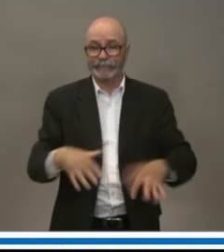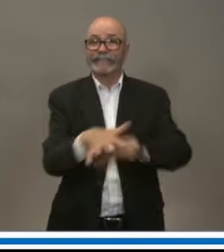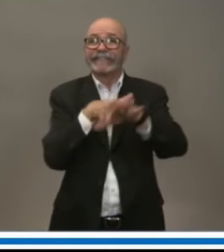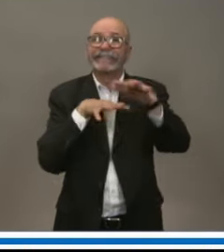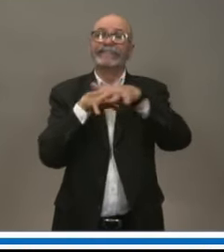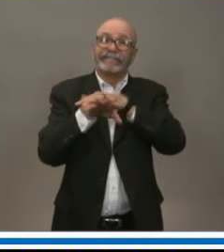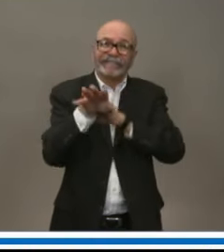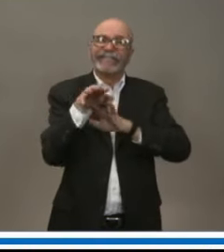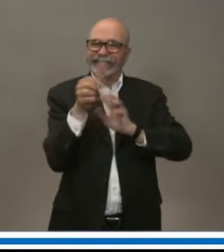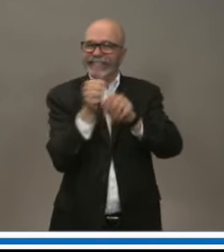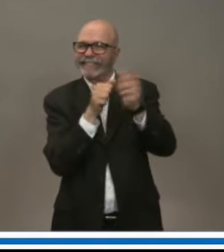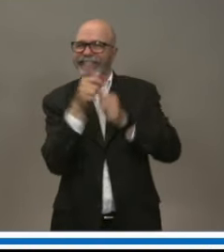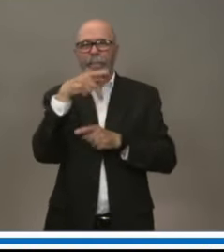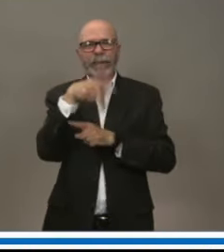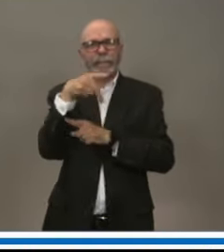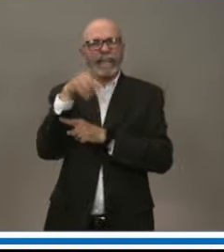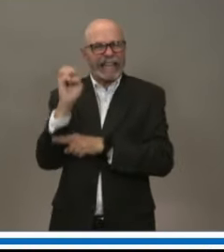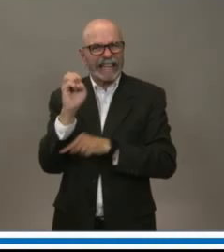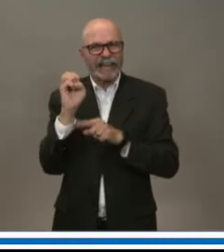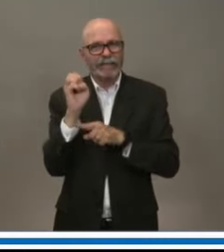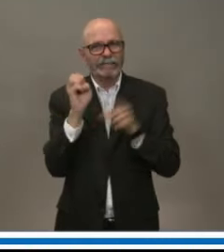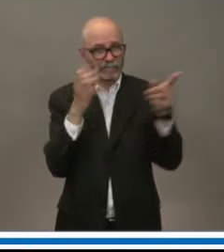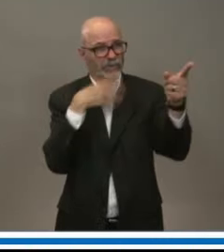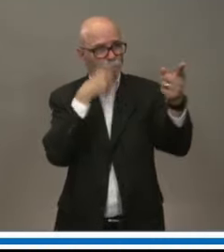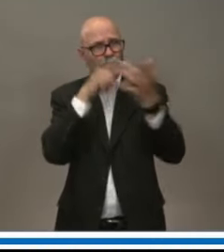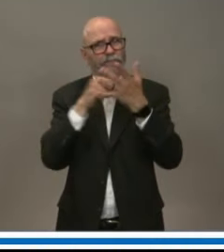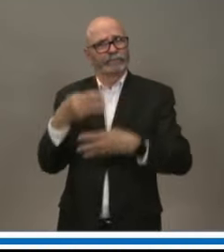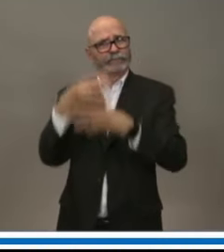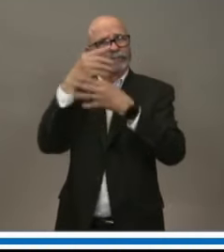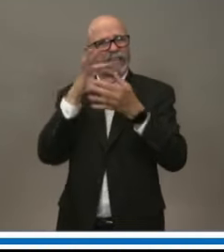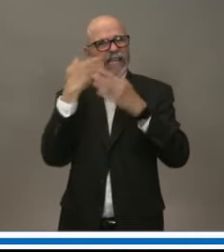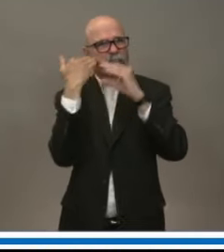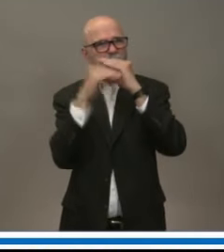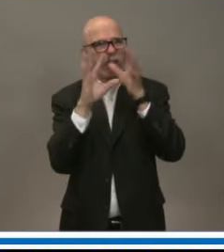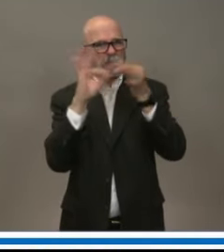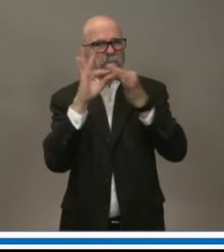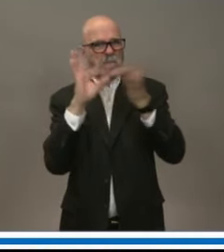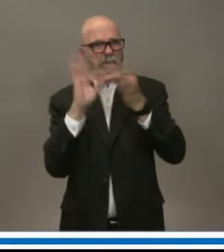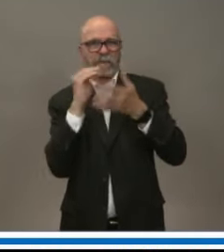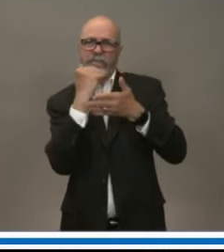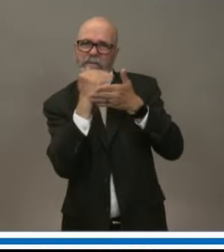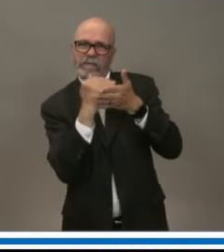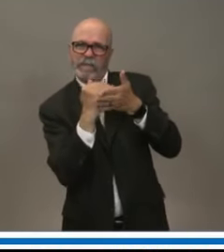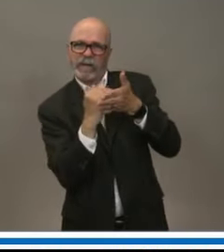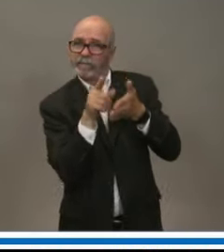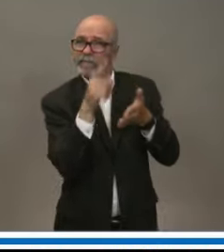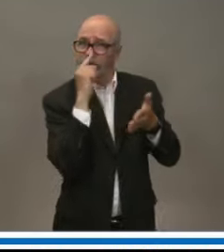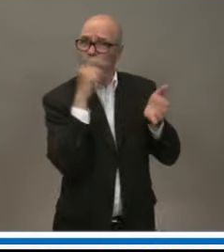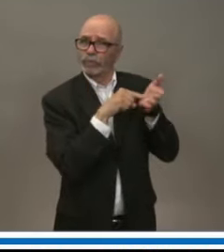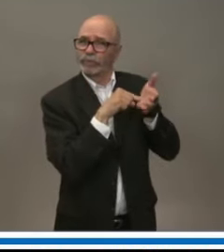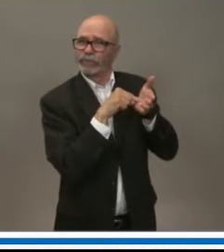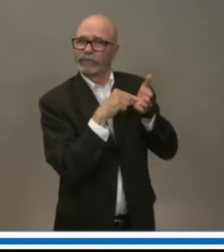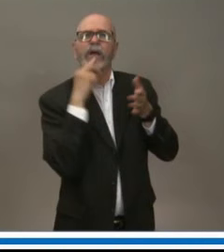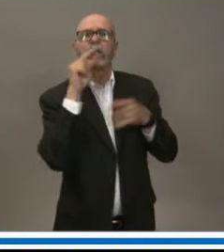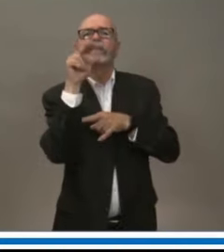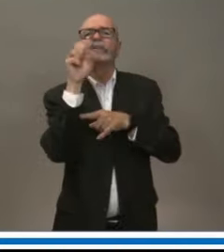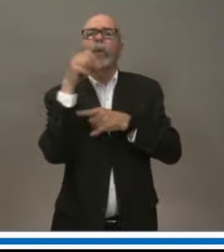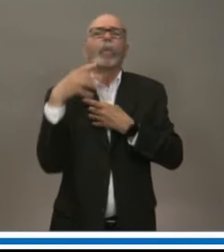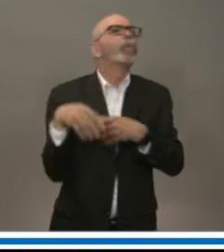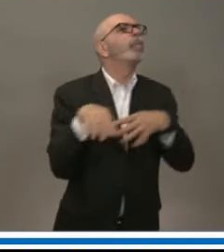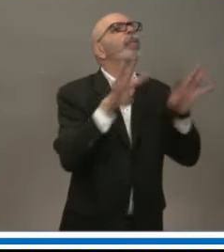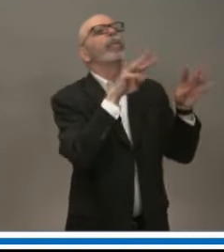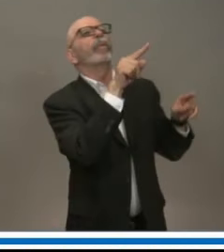MLAs today who have received this. I'm not sure if you've seen it or not, but they're looking for Nova Scotia to follow the lead of other provinces and reach agreements with healthcare